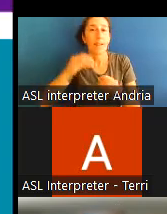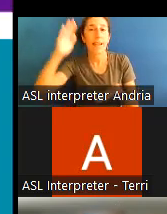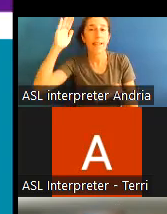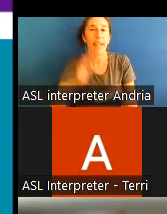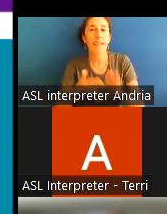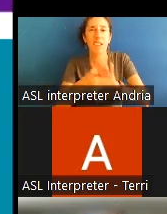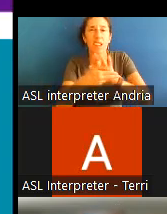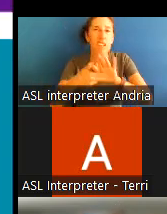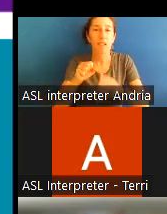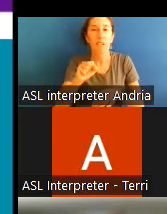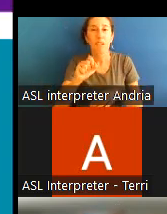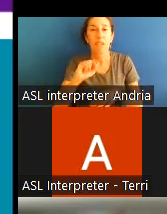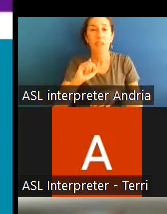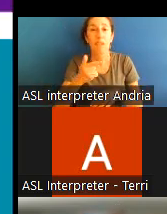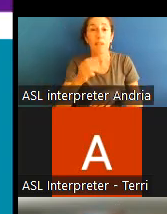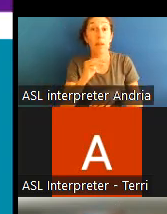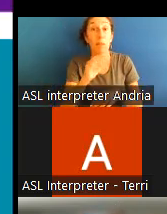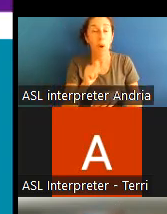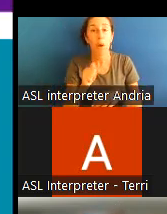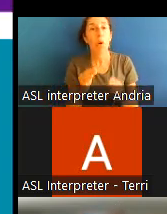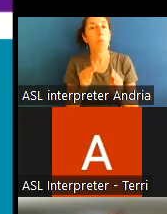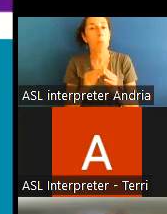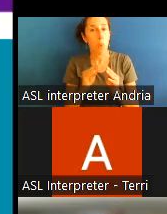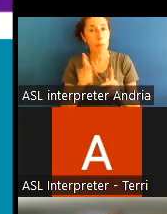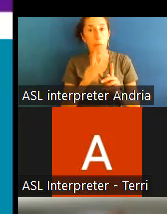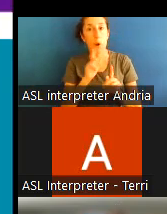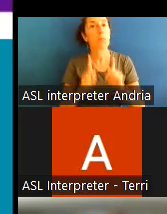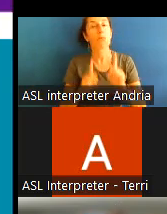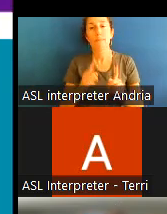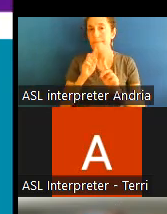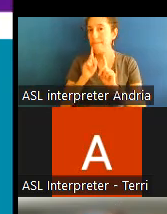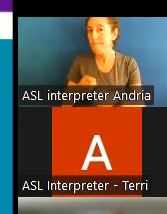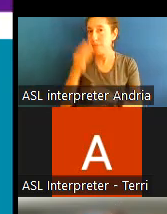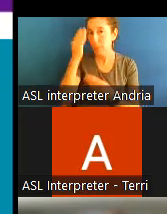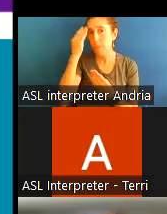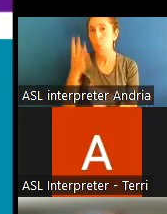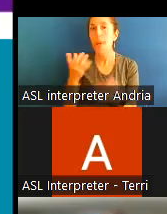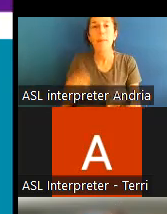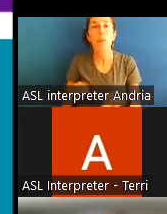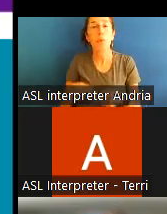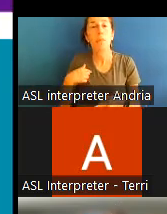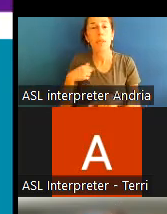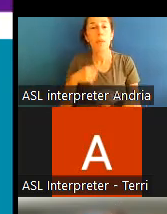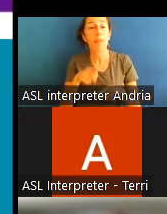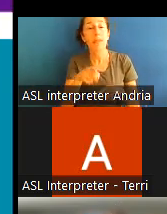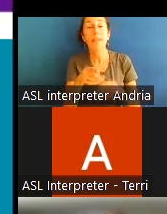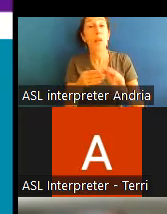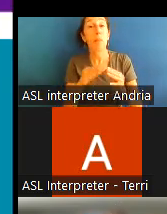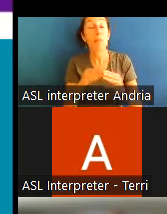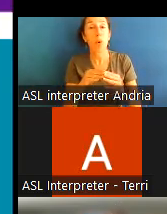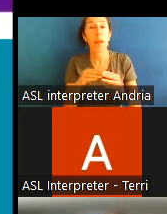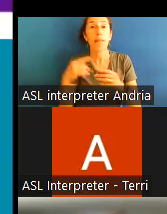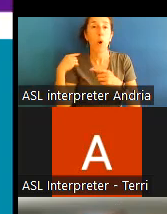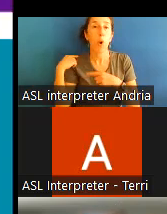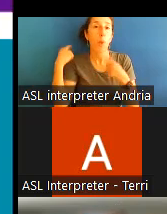consistent percentage-wise over time, that bisexual women have had this number over time much